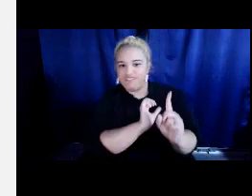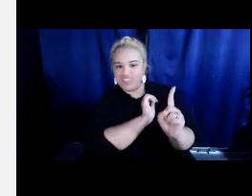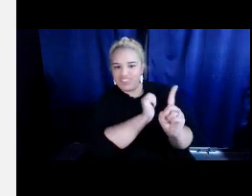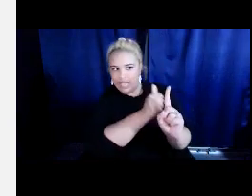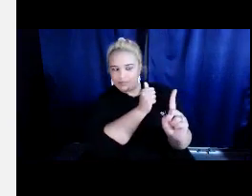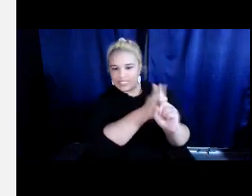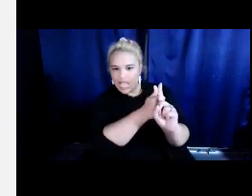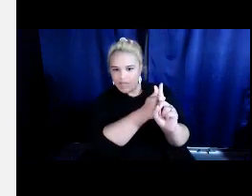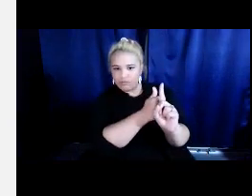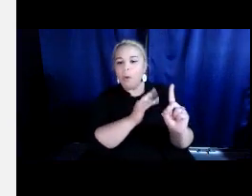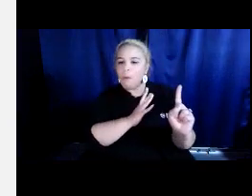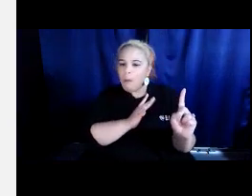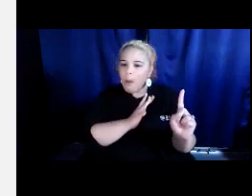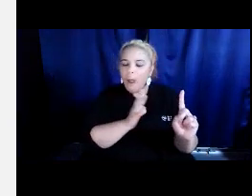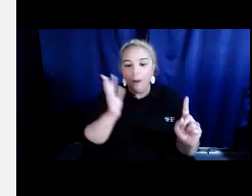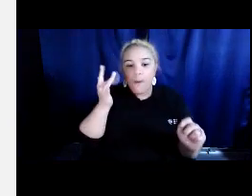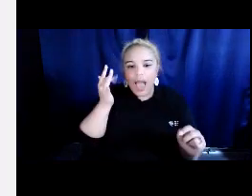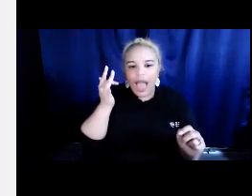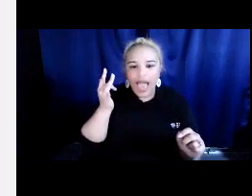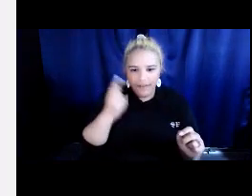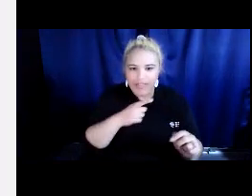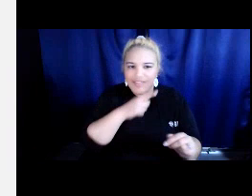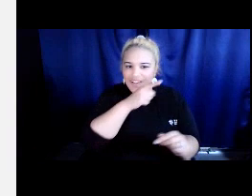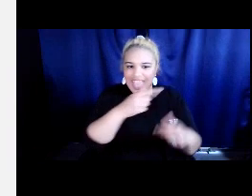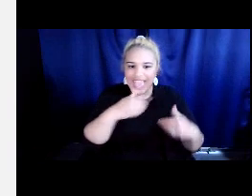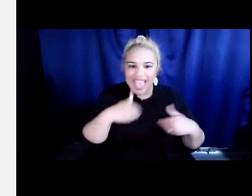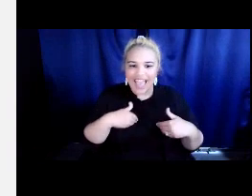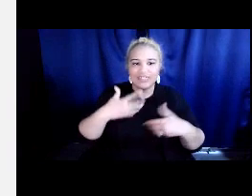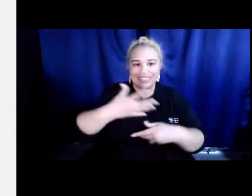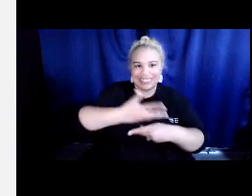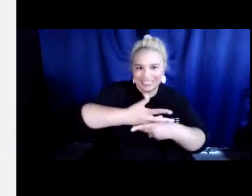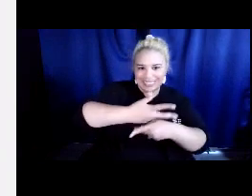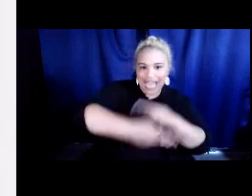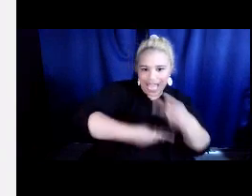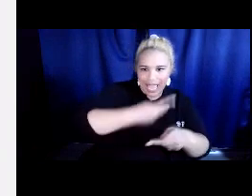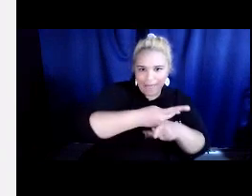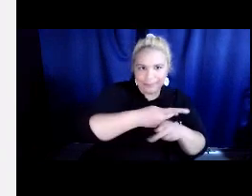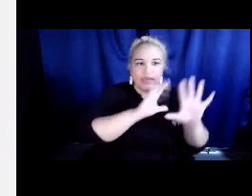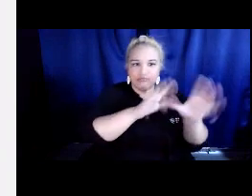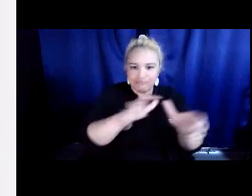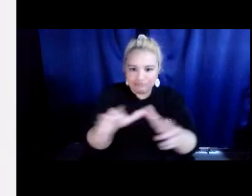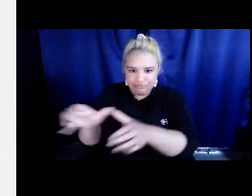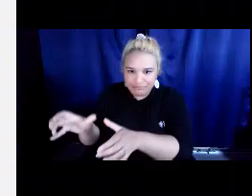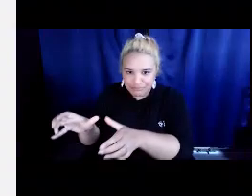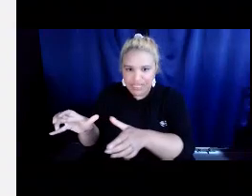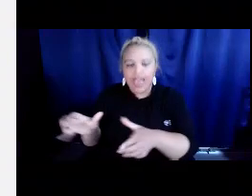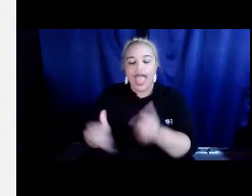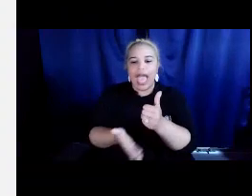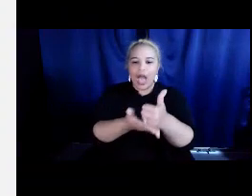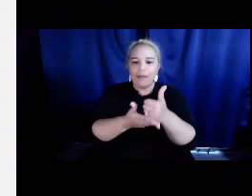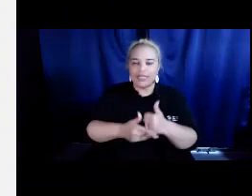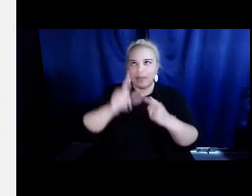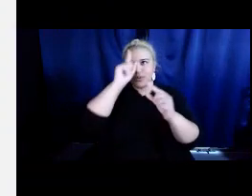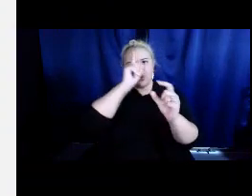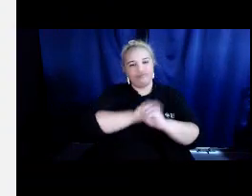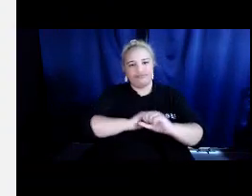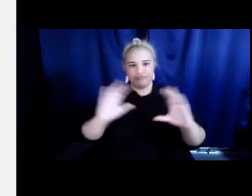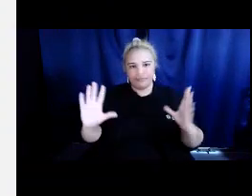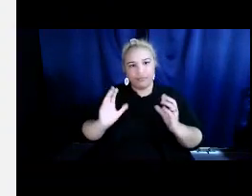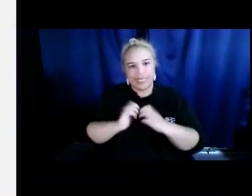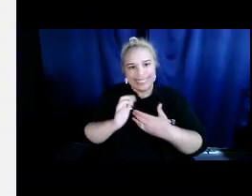provided by organizing them into these types. First, making the work environment accessible, restructuring a